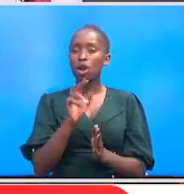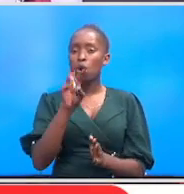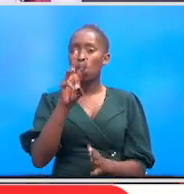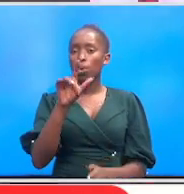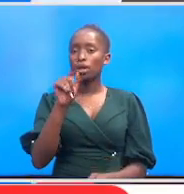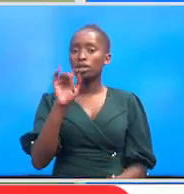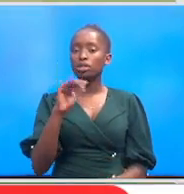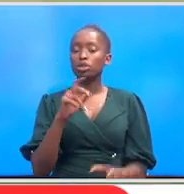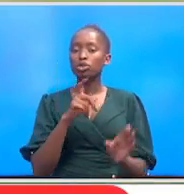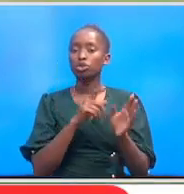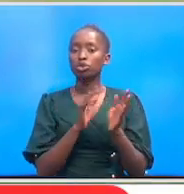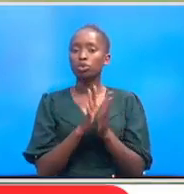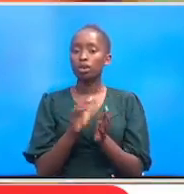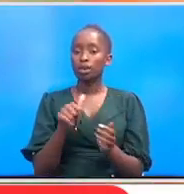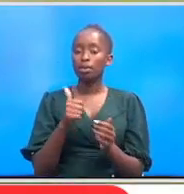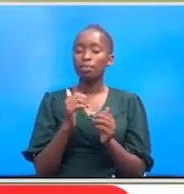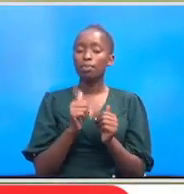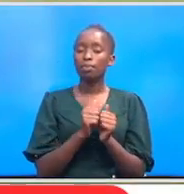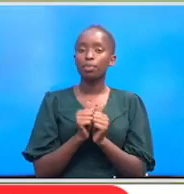kambini.